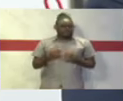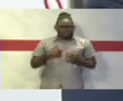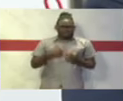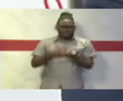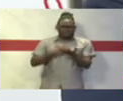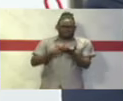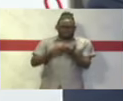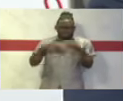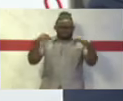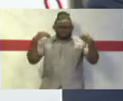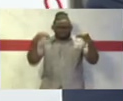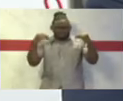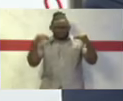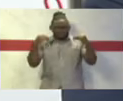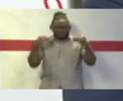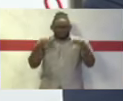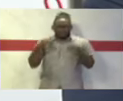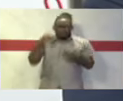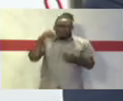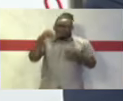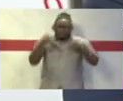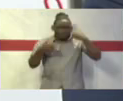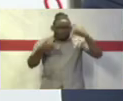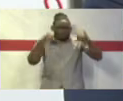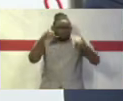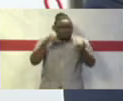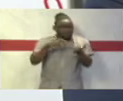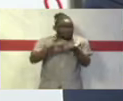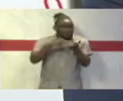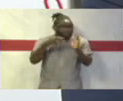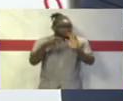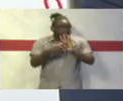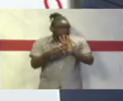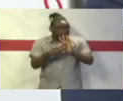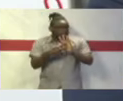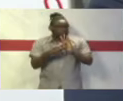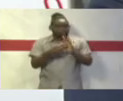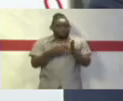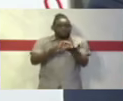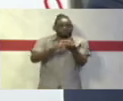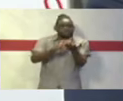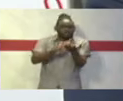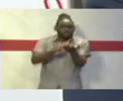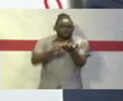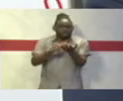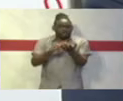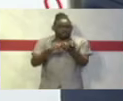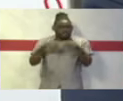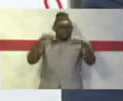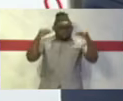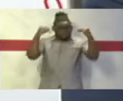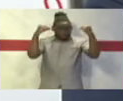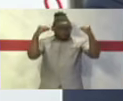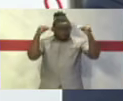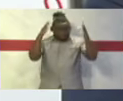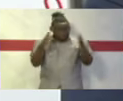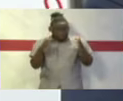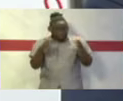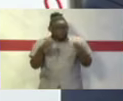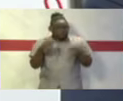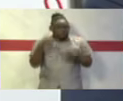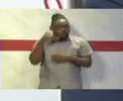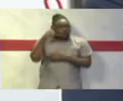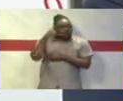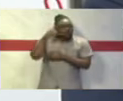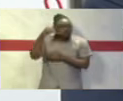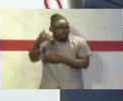telepharmacy intervention, which means now that a pharmacist calls those patients as well to bolster our compliance